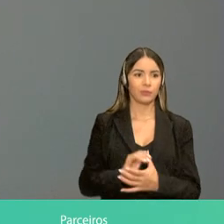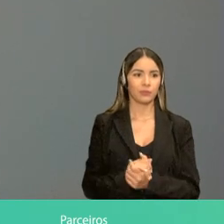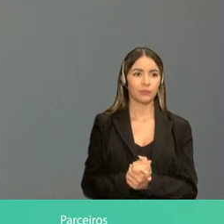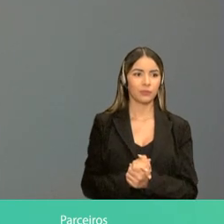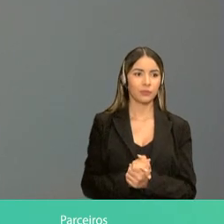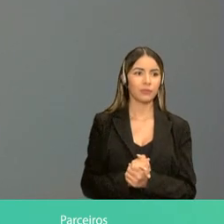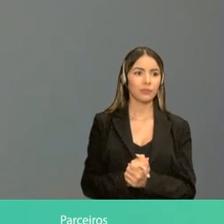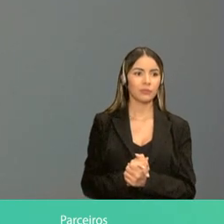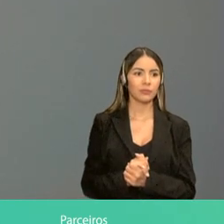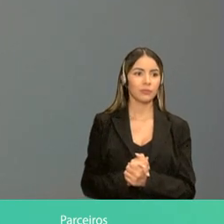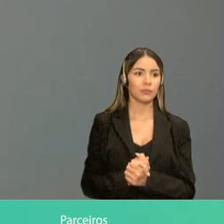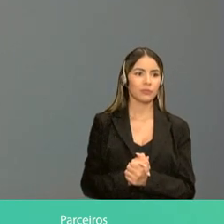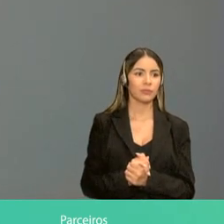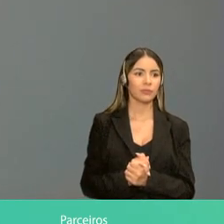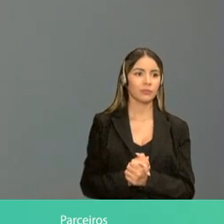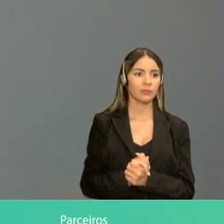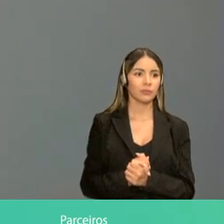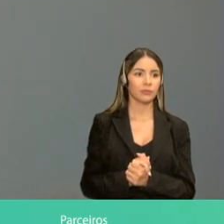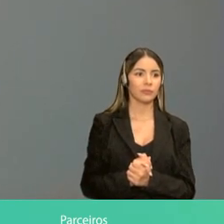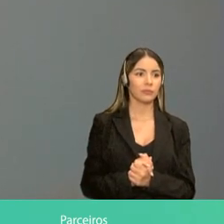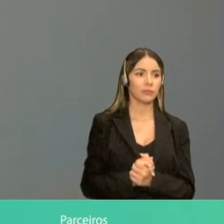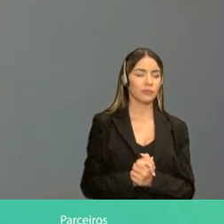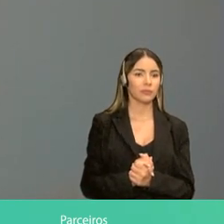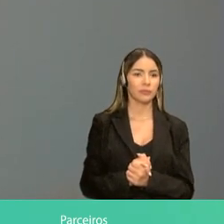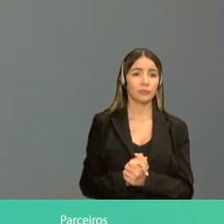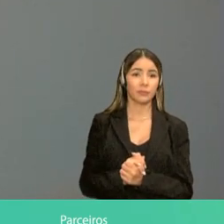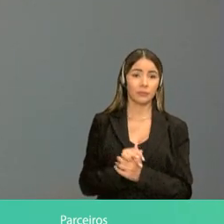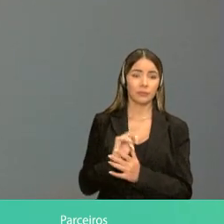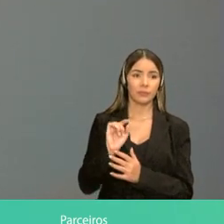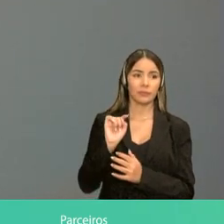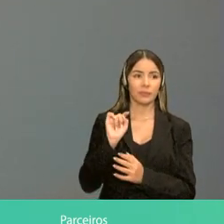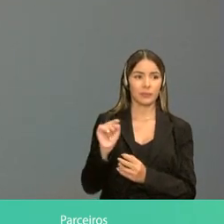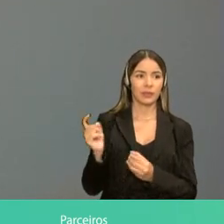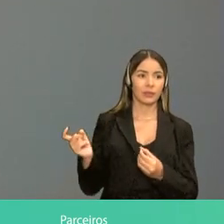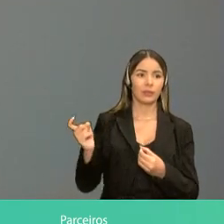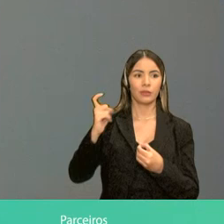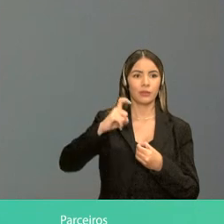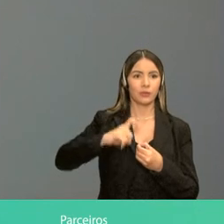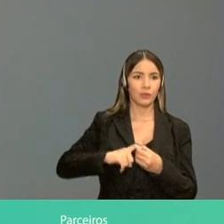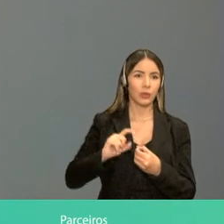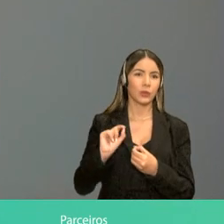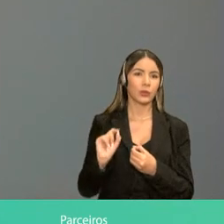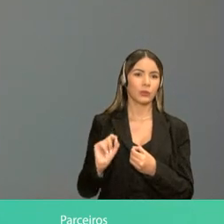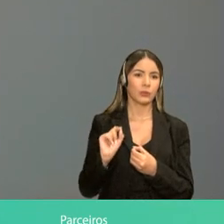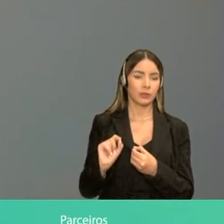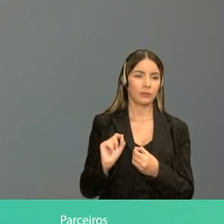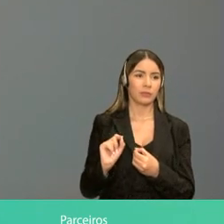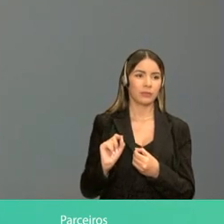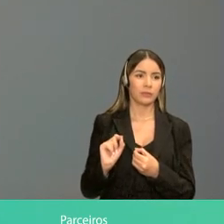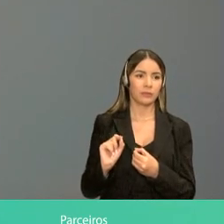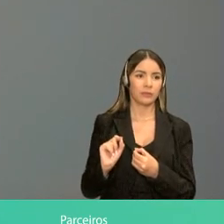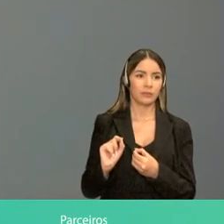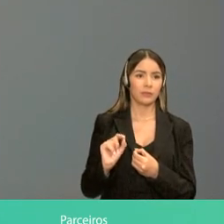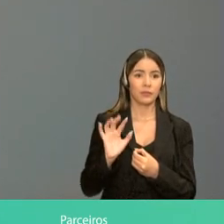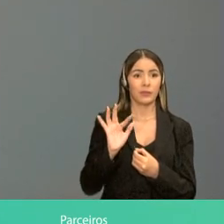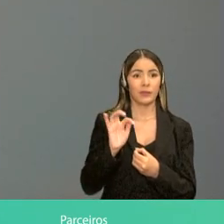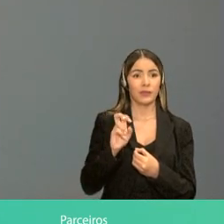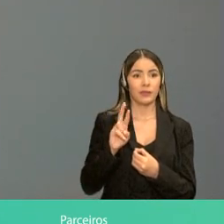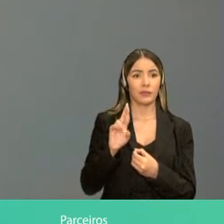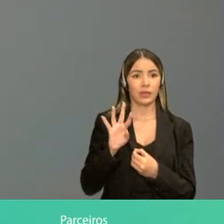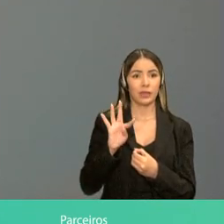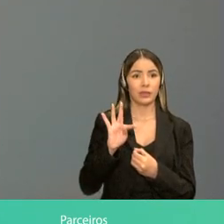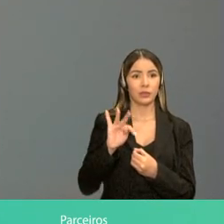bring, they will take mine and they will take ore to the port of Pecém,